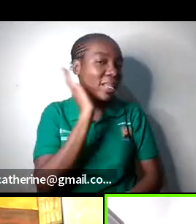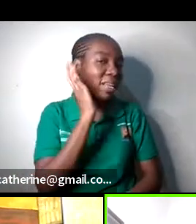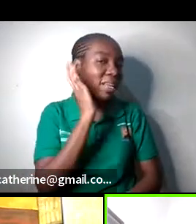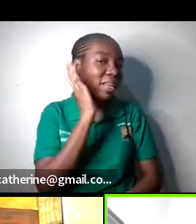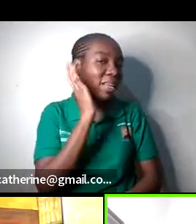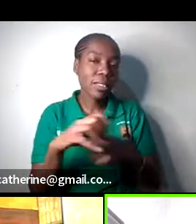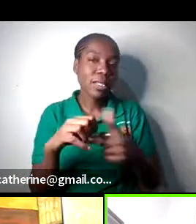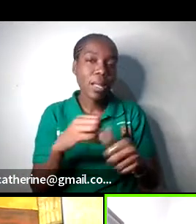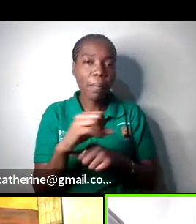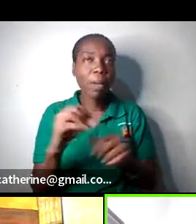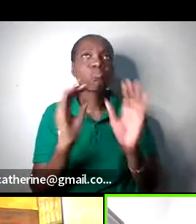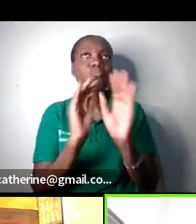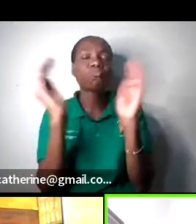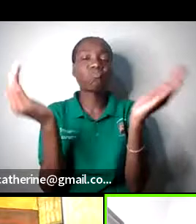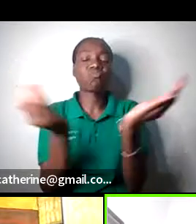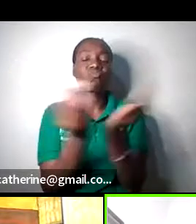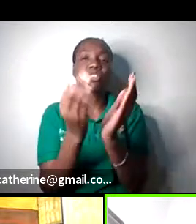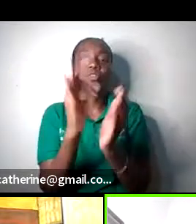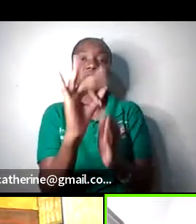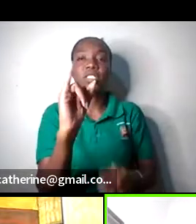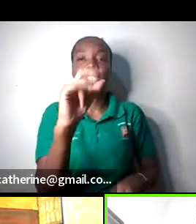Area that is looking at